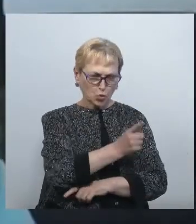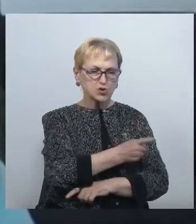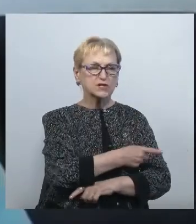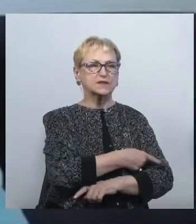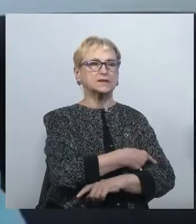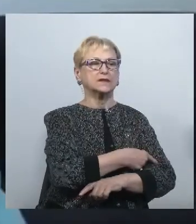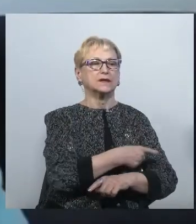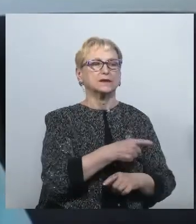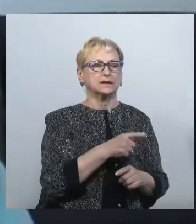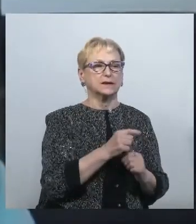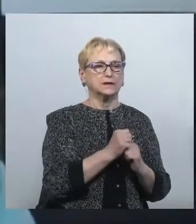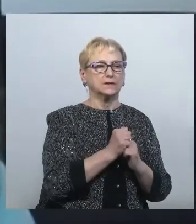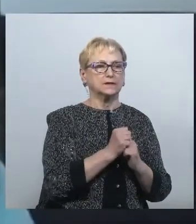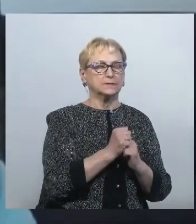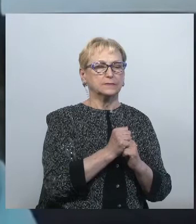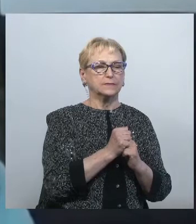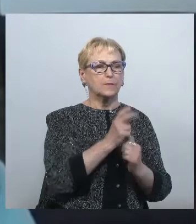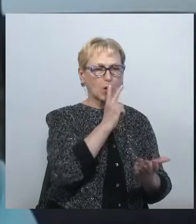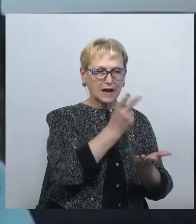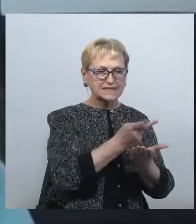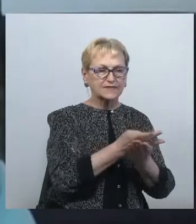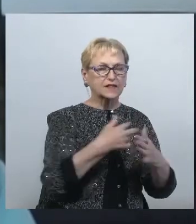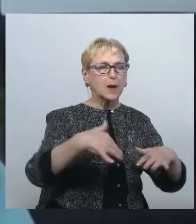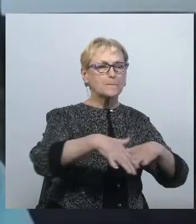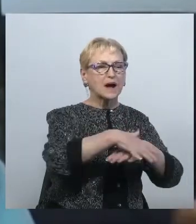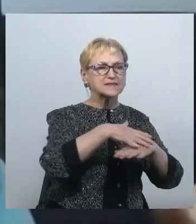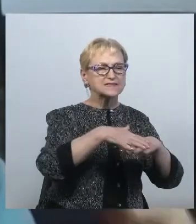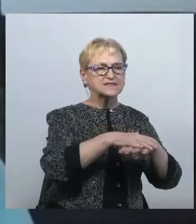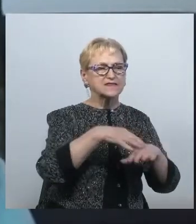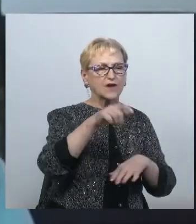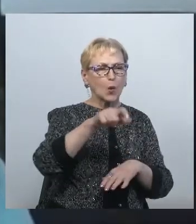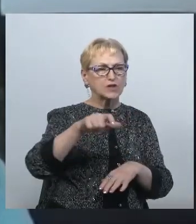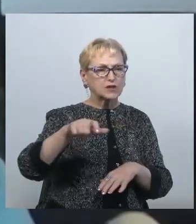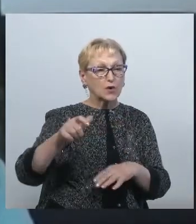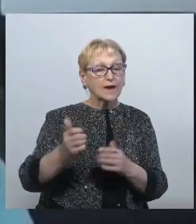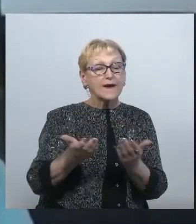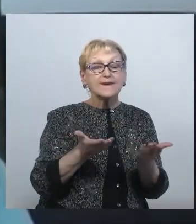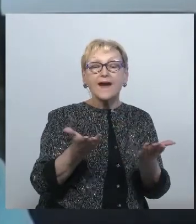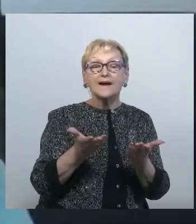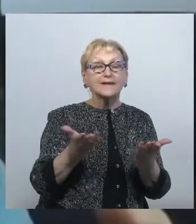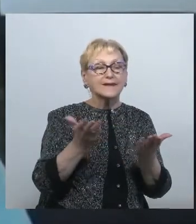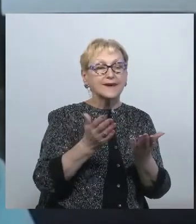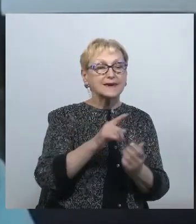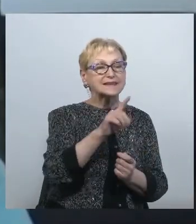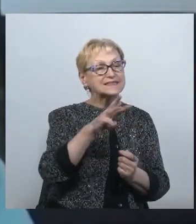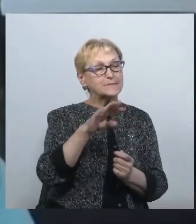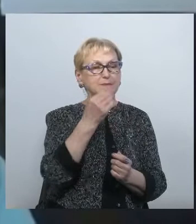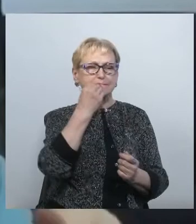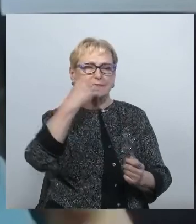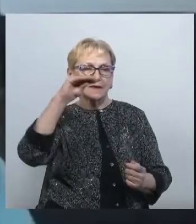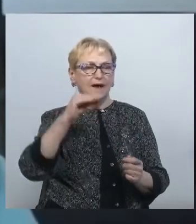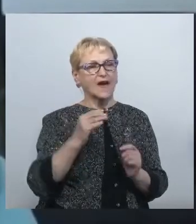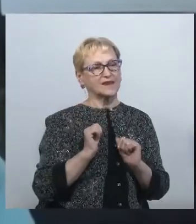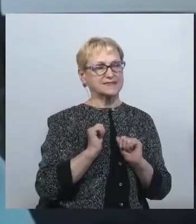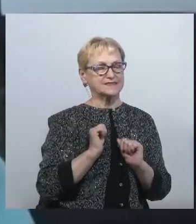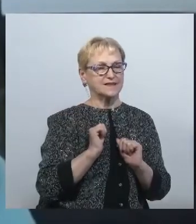they are more powerful because media participates in it. And if we would show to our audience which